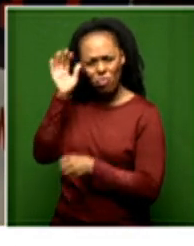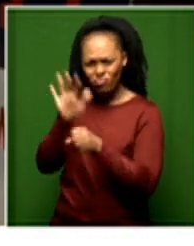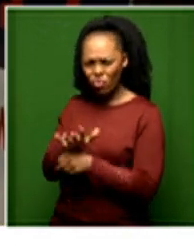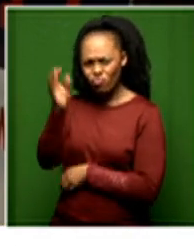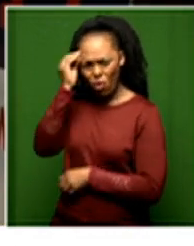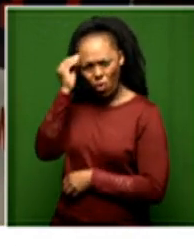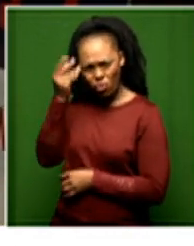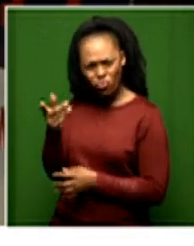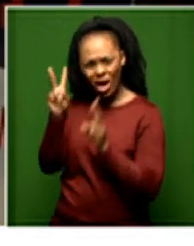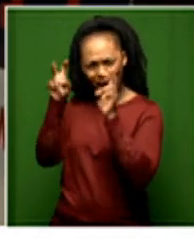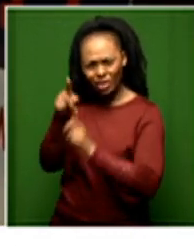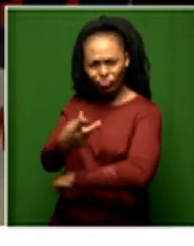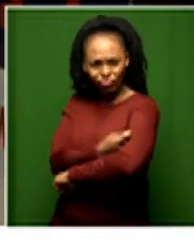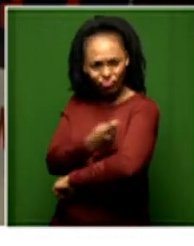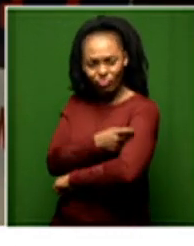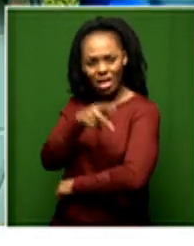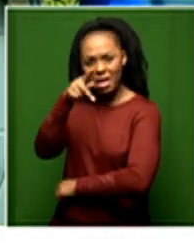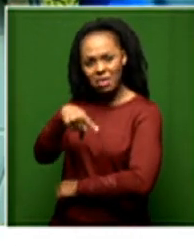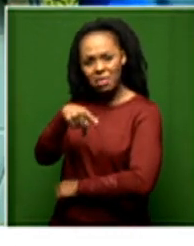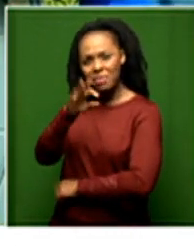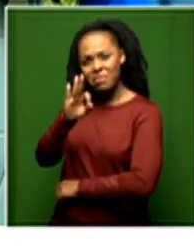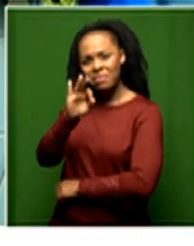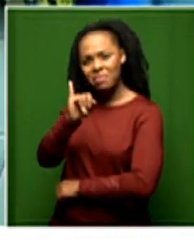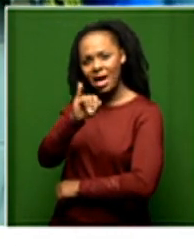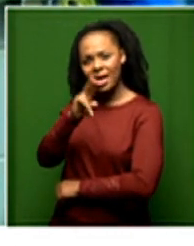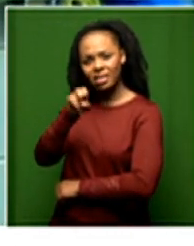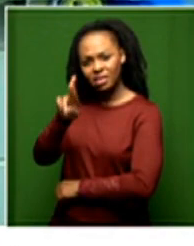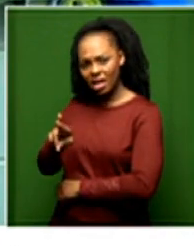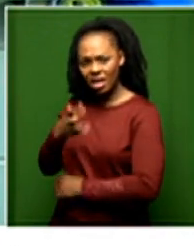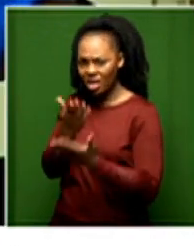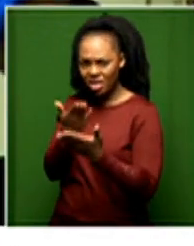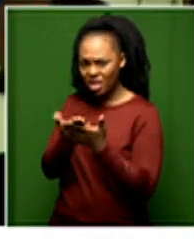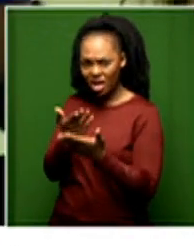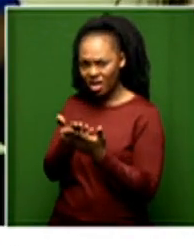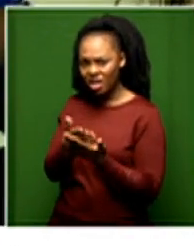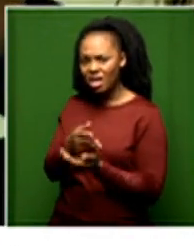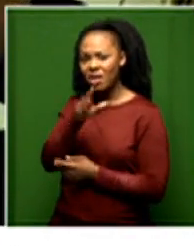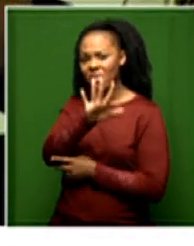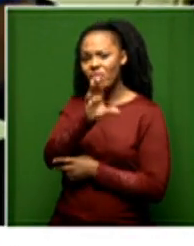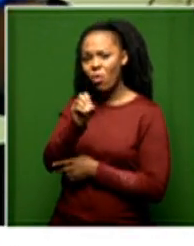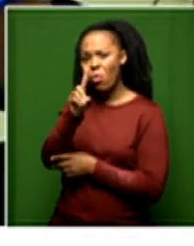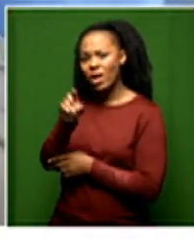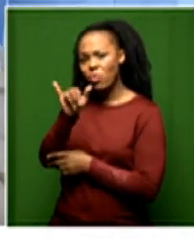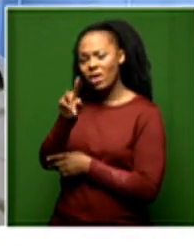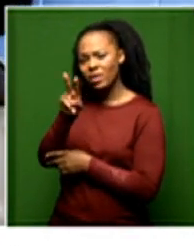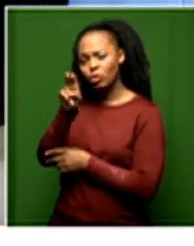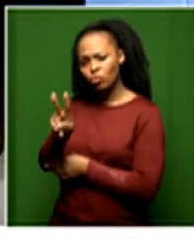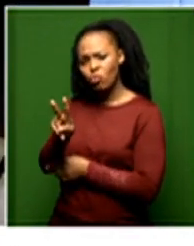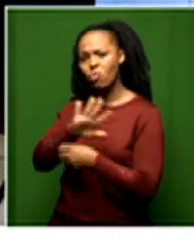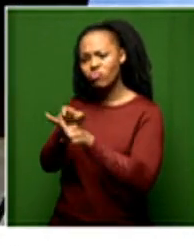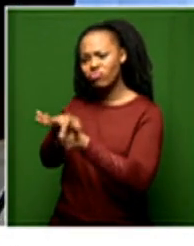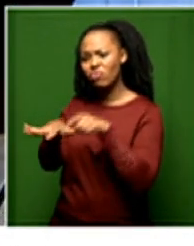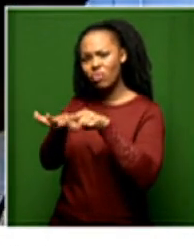might work, its efficacy against the South African variant, that 501Y.V2 variant?